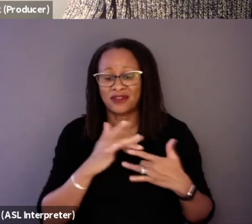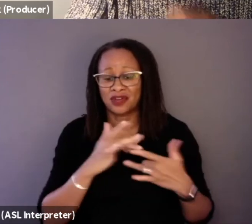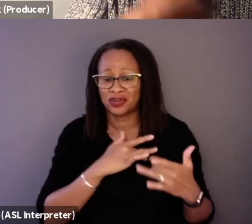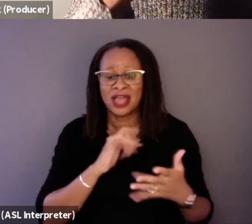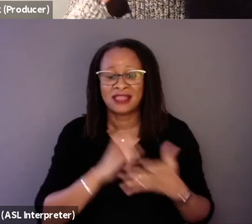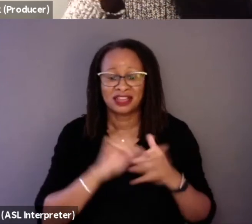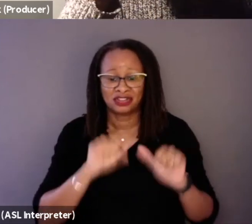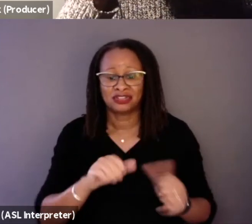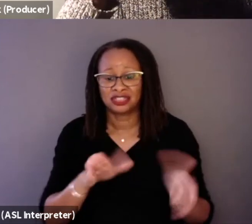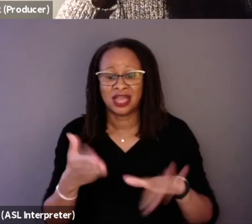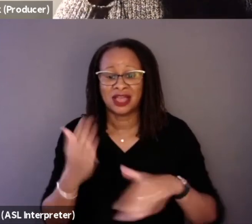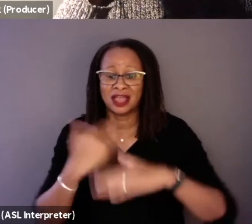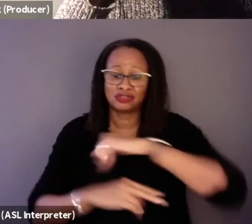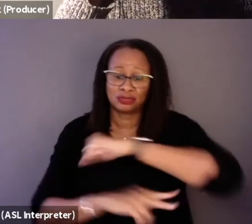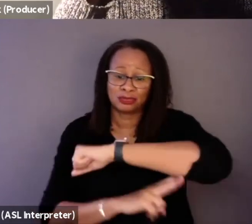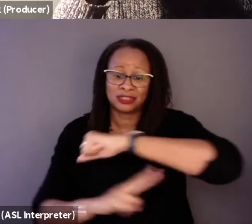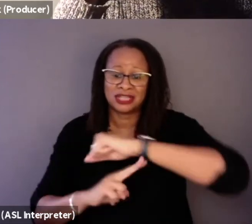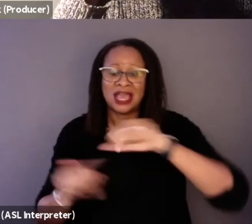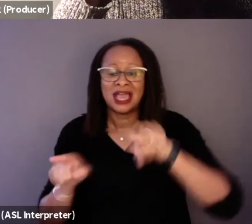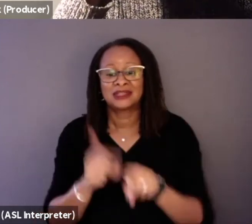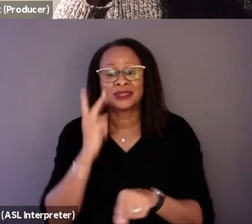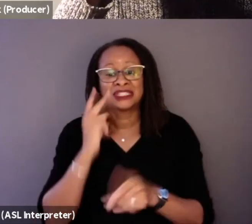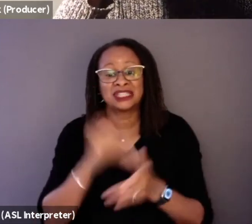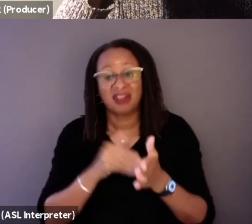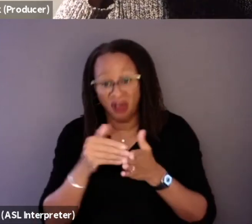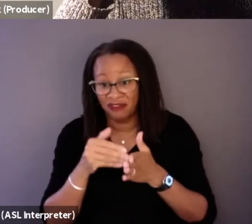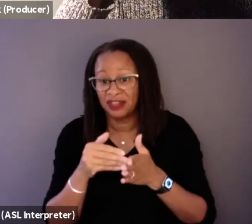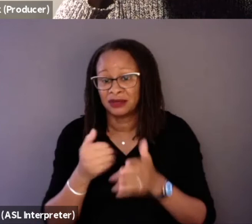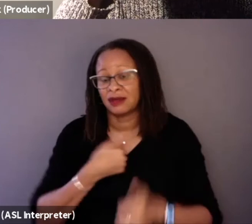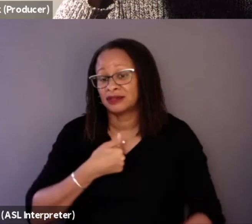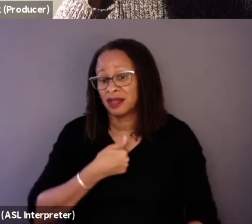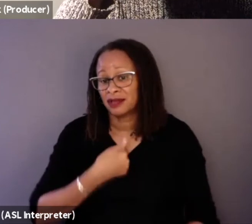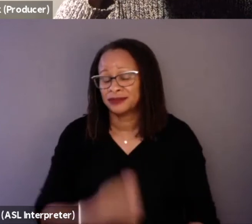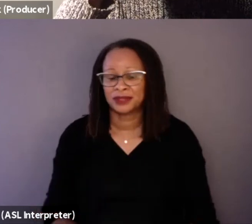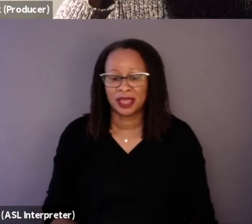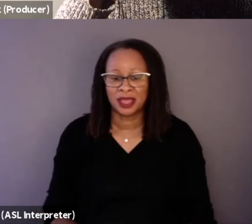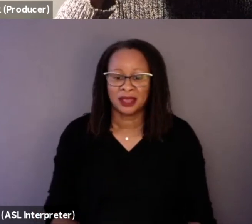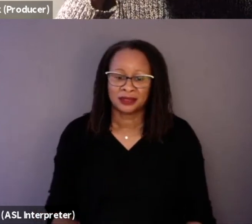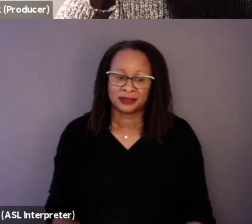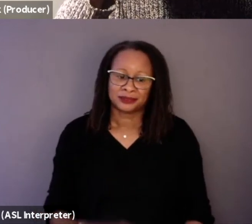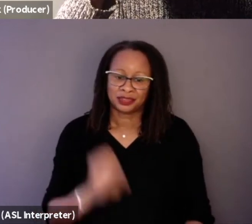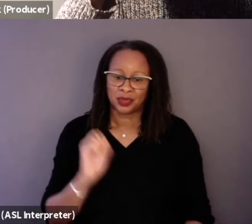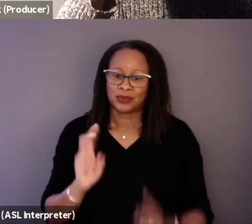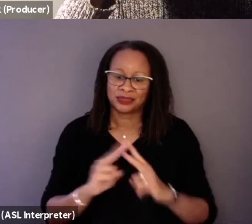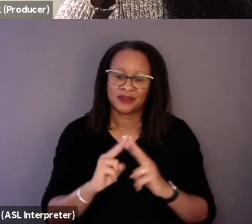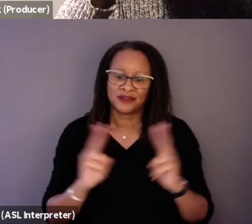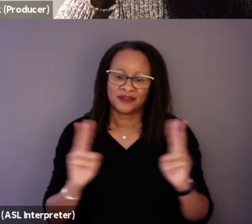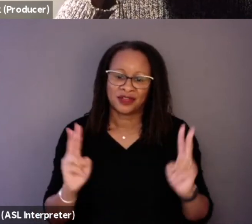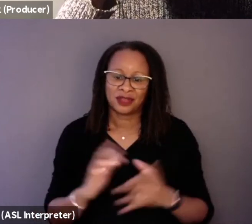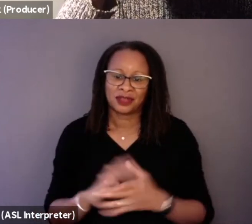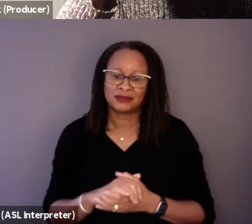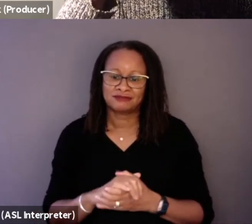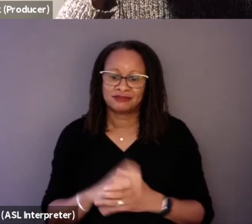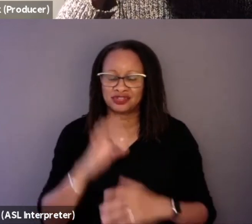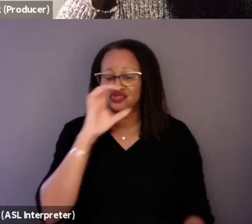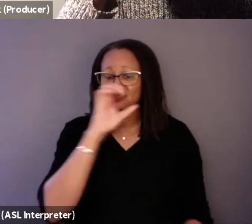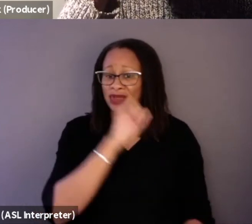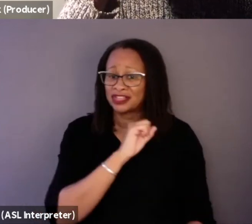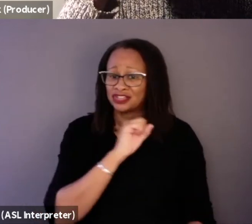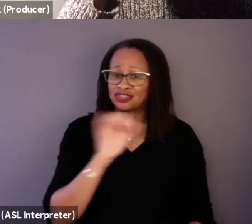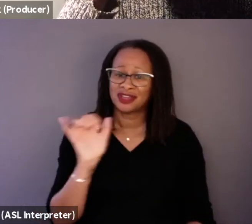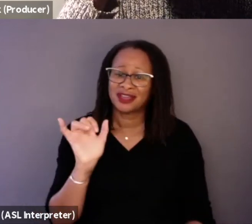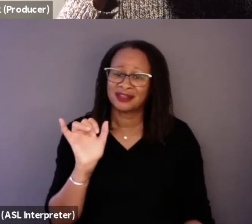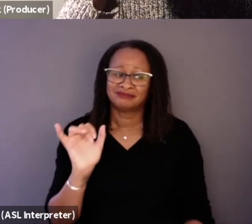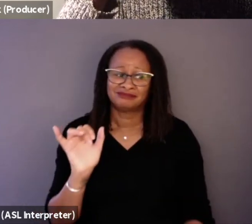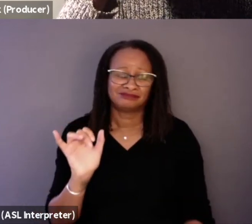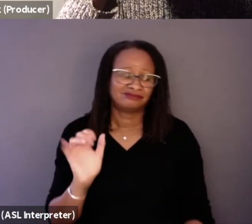could die under the bridge, as we've seen many times ourselves. So it was just like a very strange kind of connection